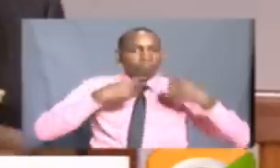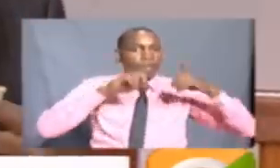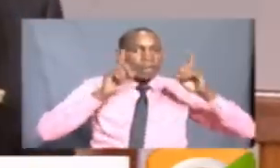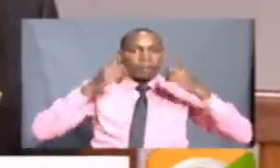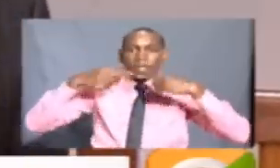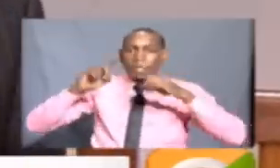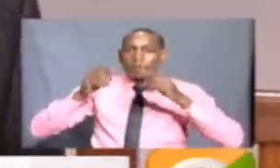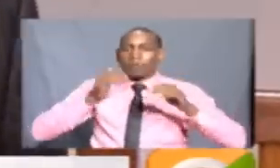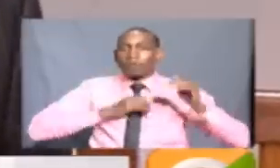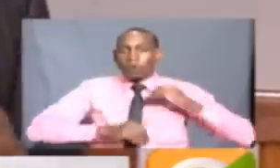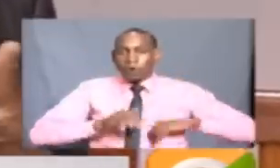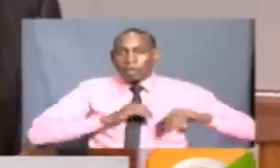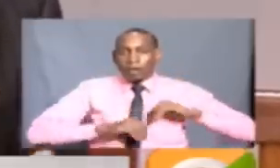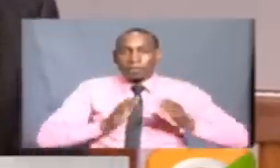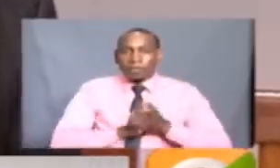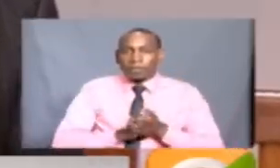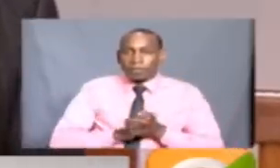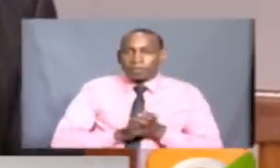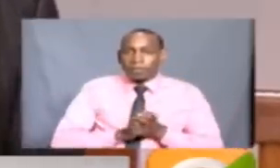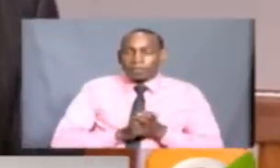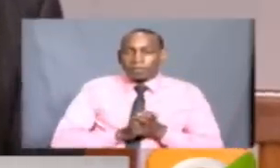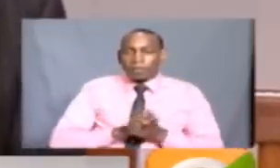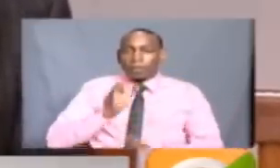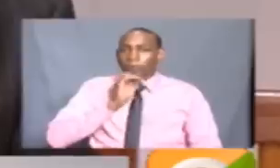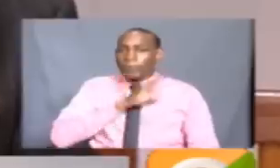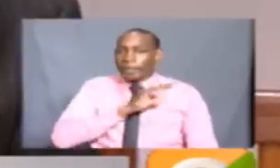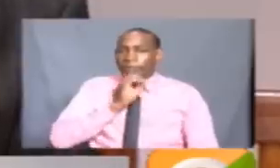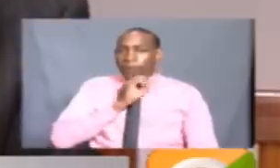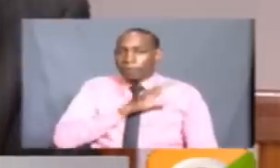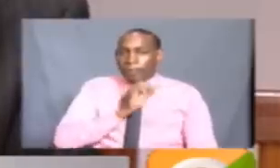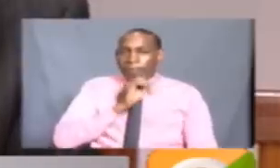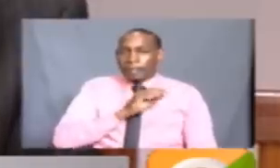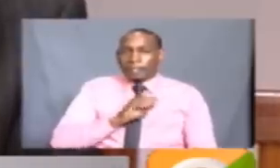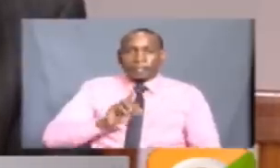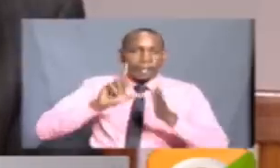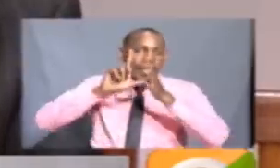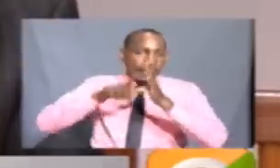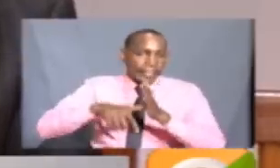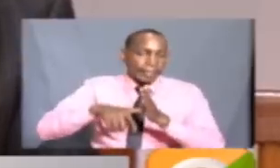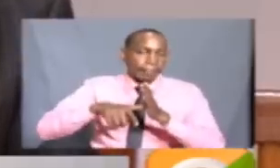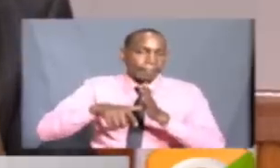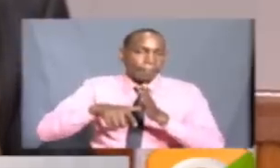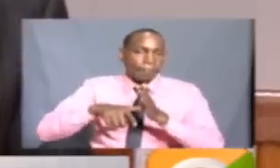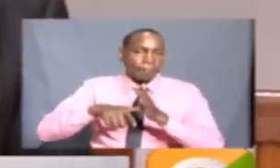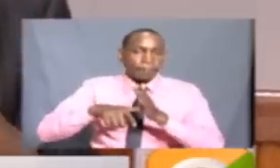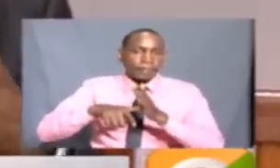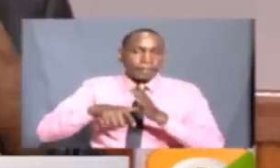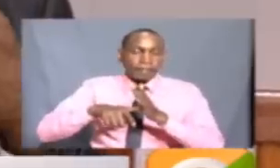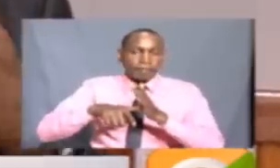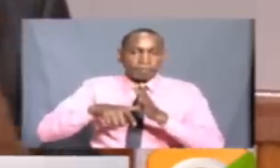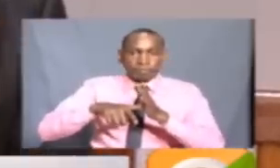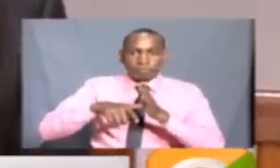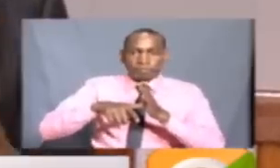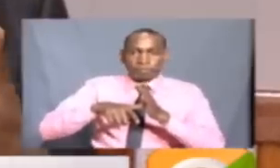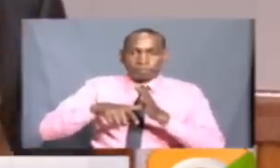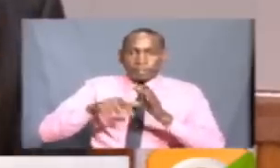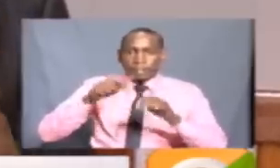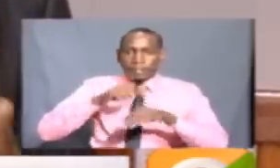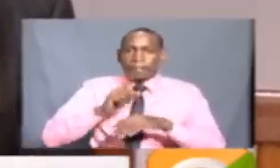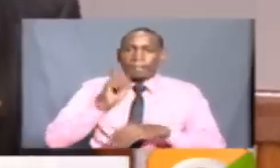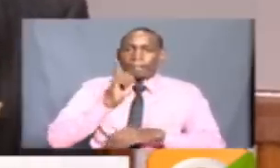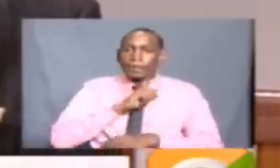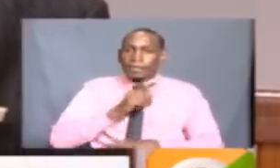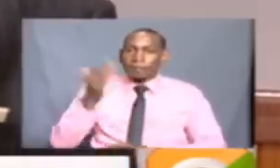about corruption, whistleblow, and at the end of his very irate and